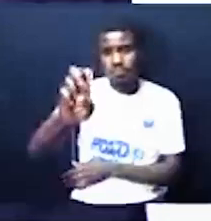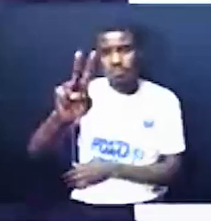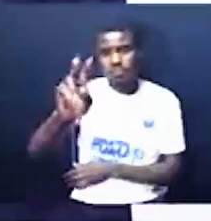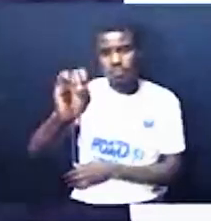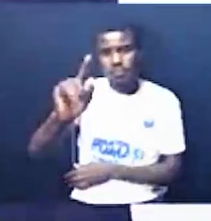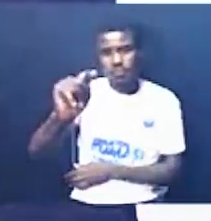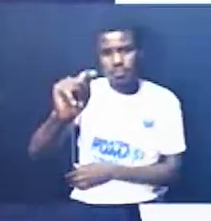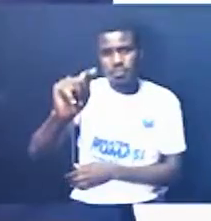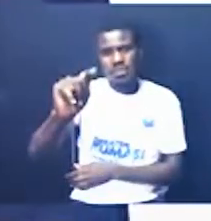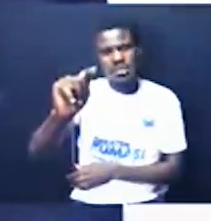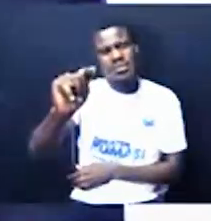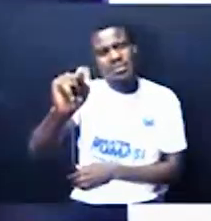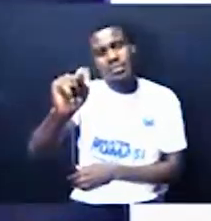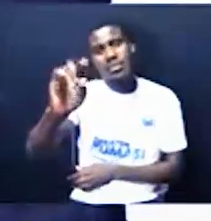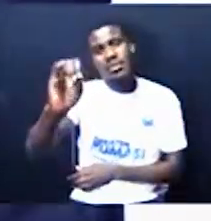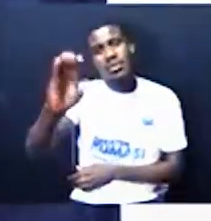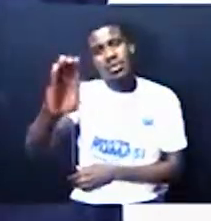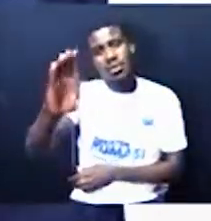15.